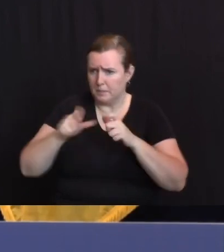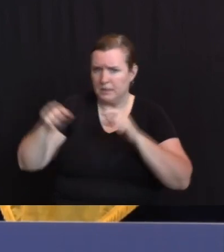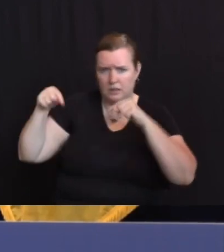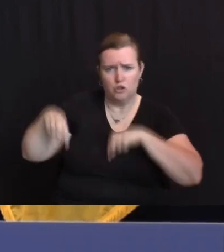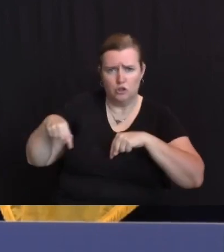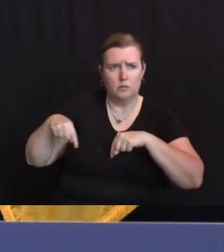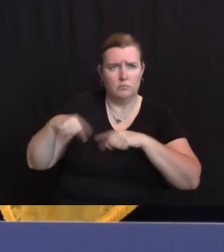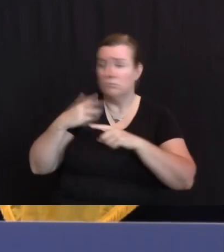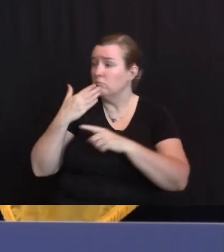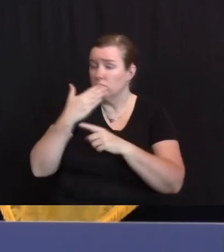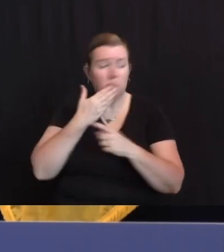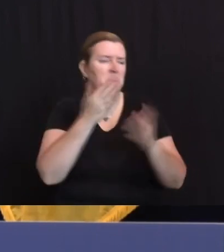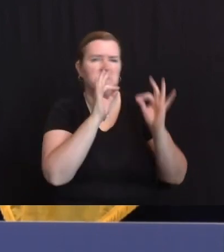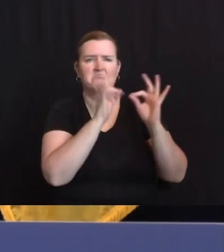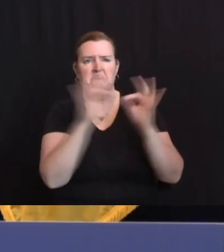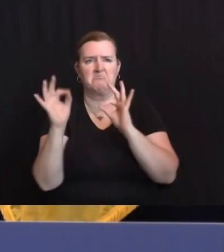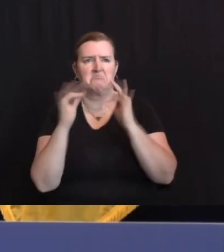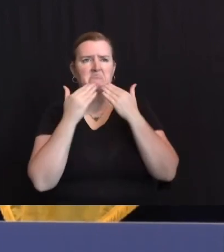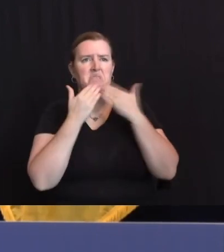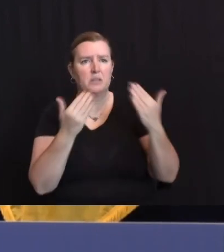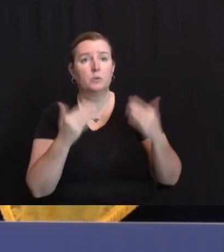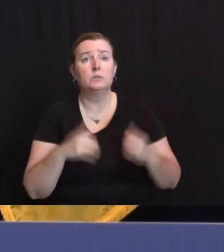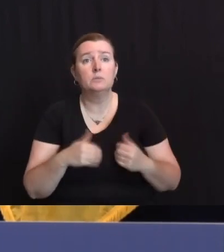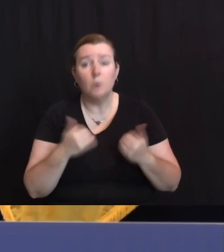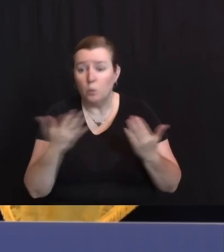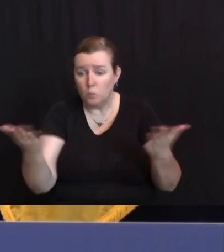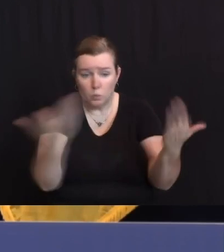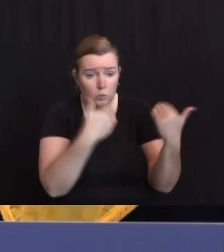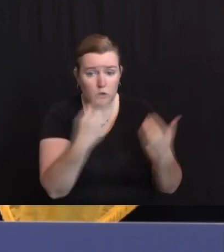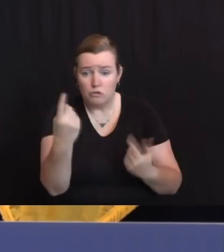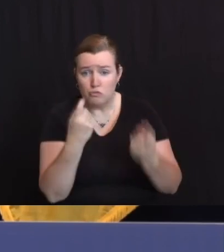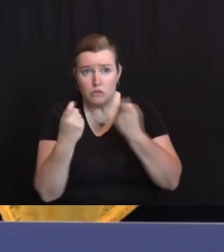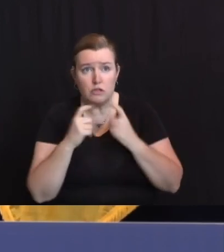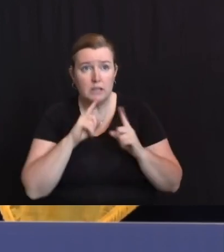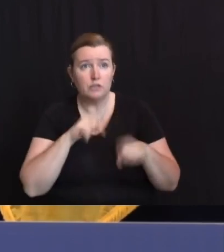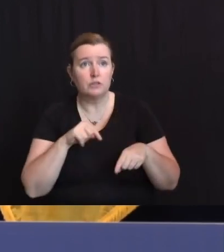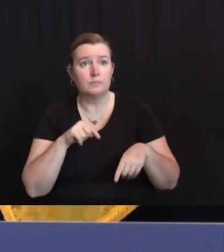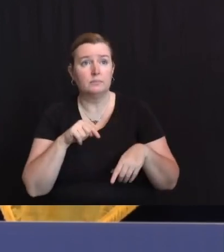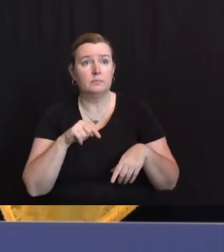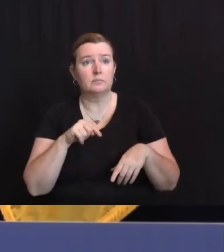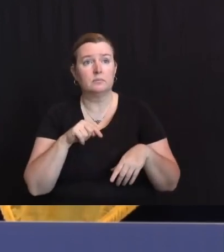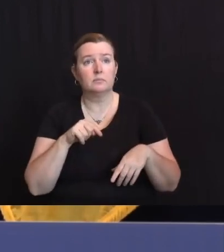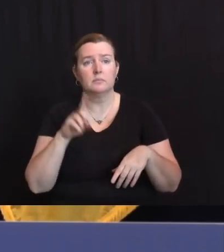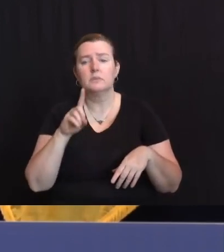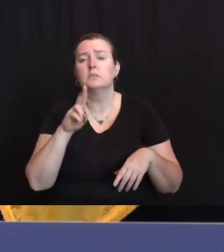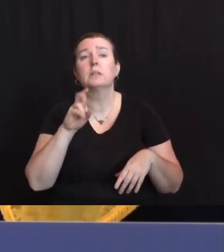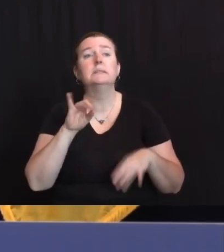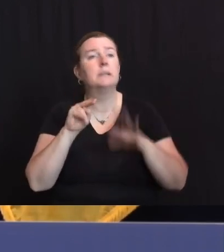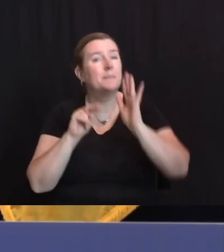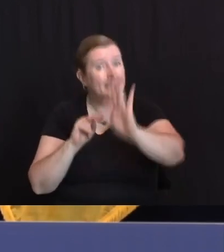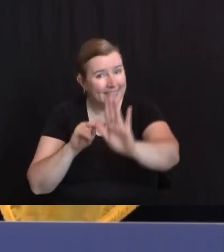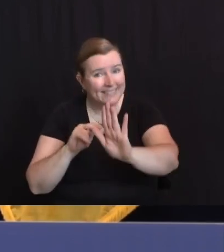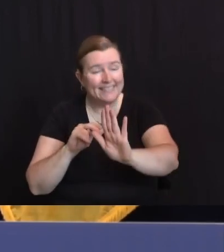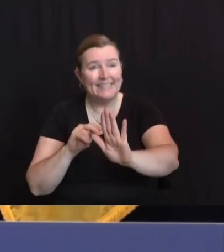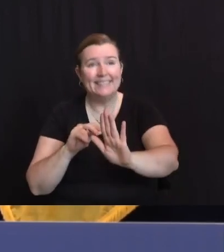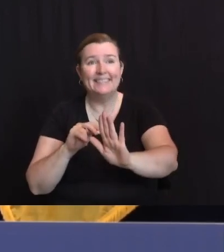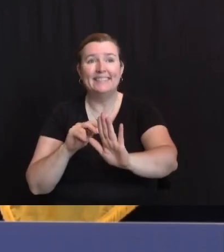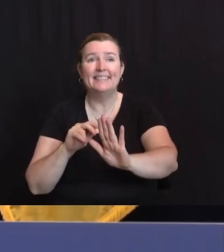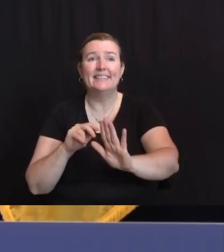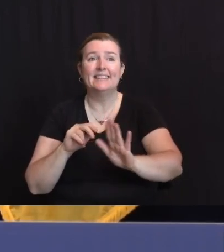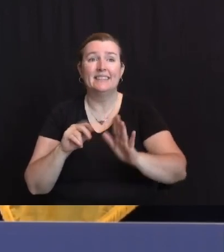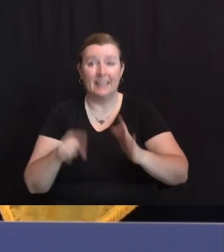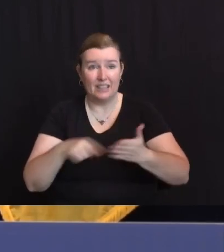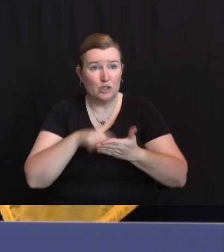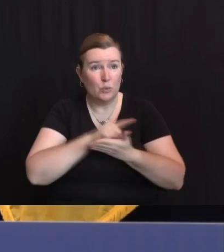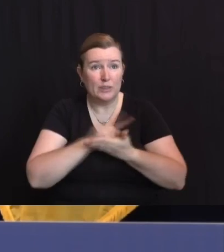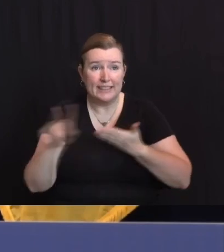all. We'll buzz through. We'll start over here with you, Dustin, in a second, but just wanted to, we're on the regular rhythm this week, so tomorrow